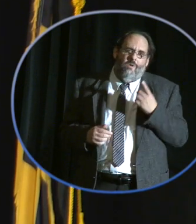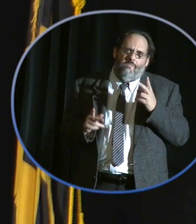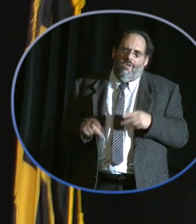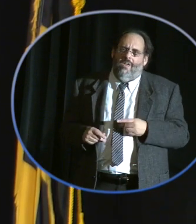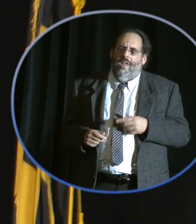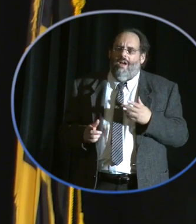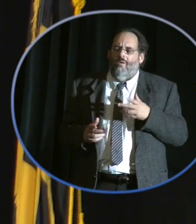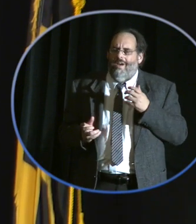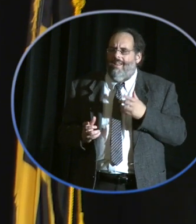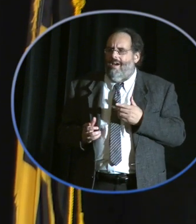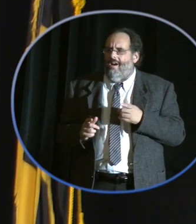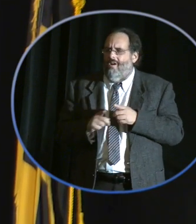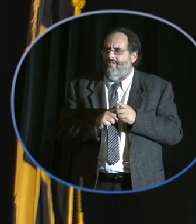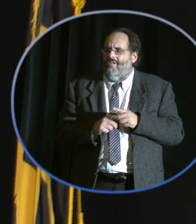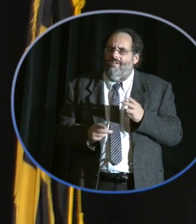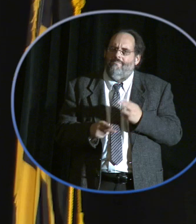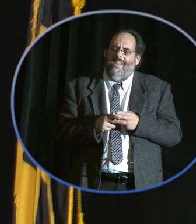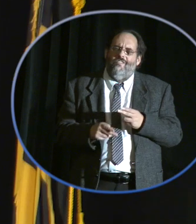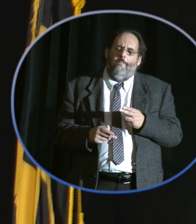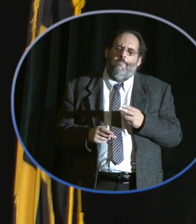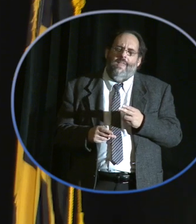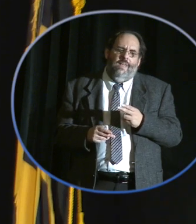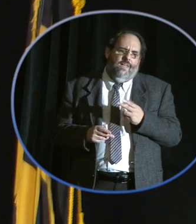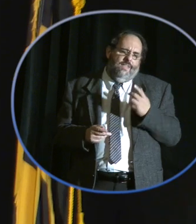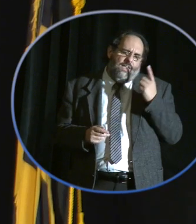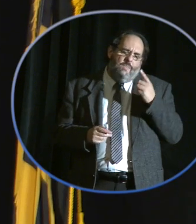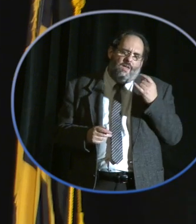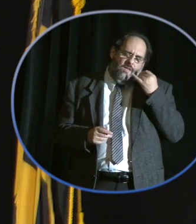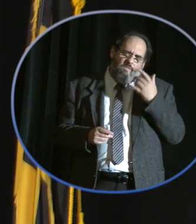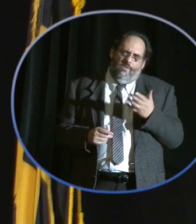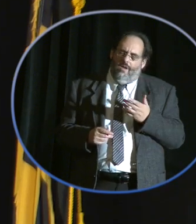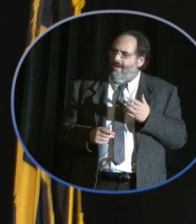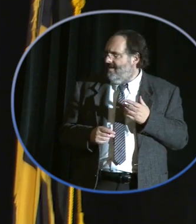person that I wanted to mention. When you think about whether